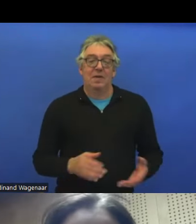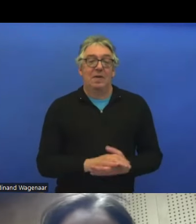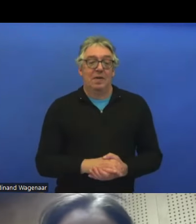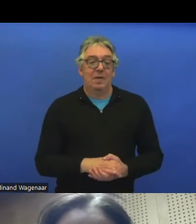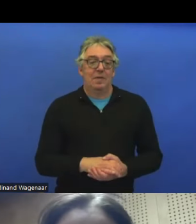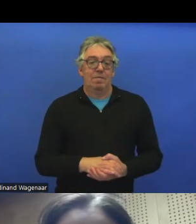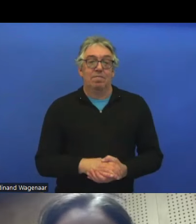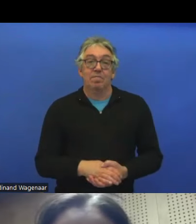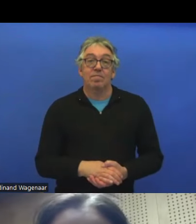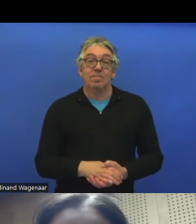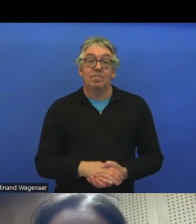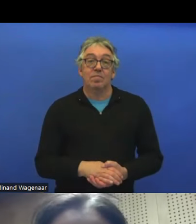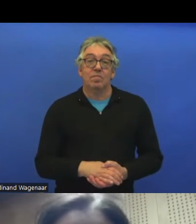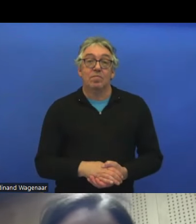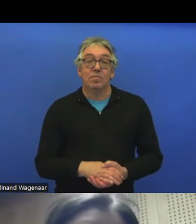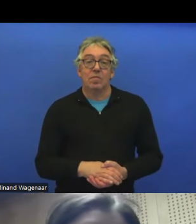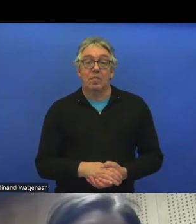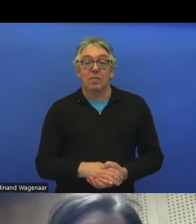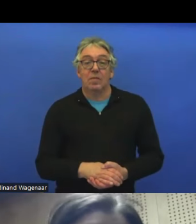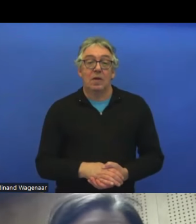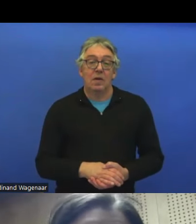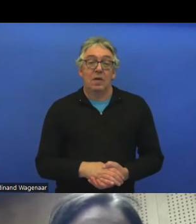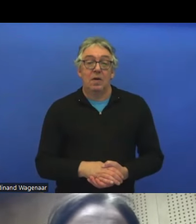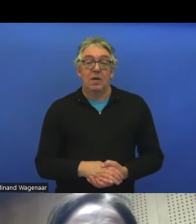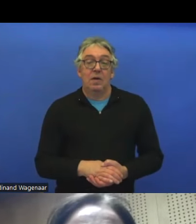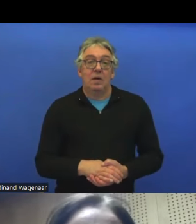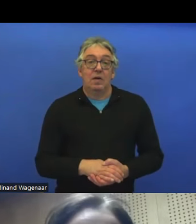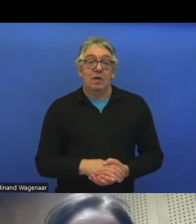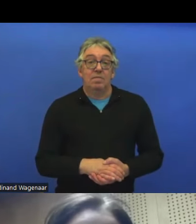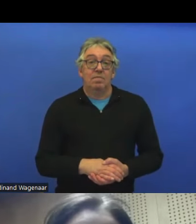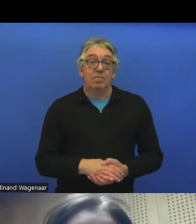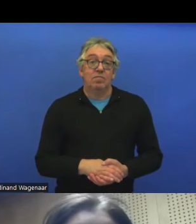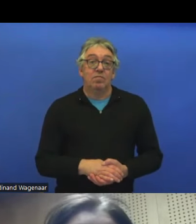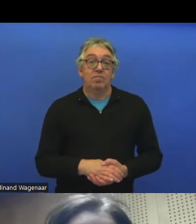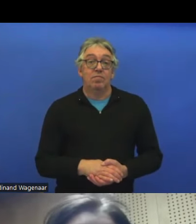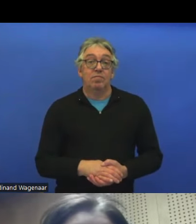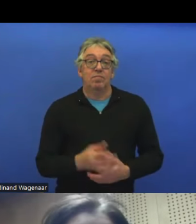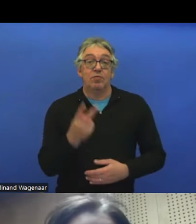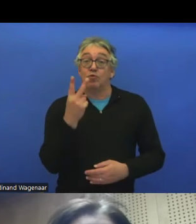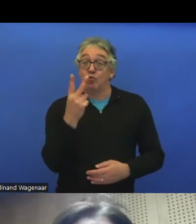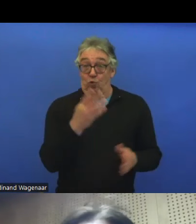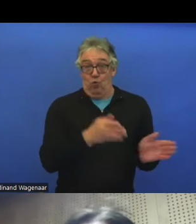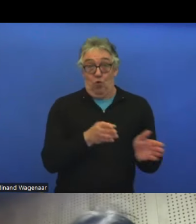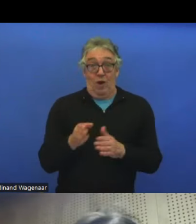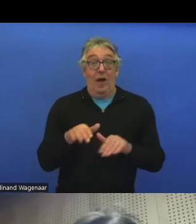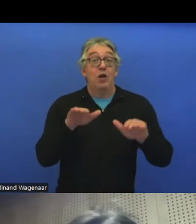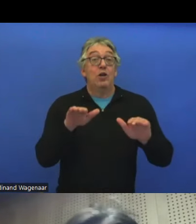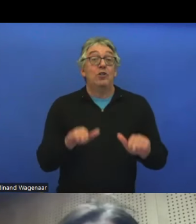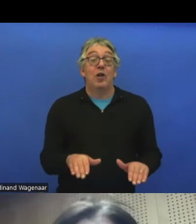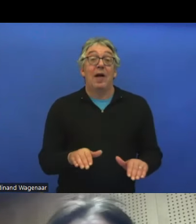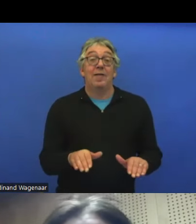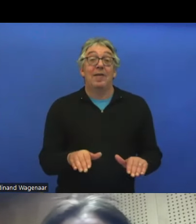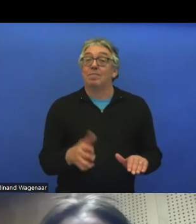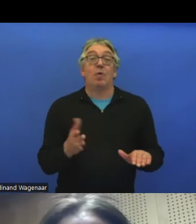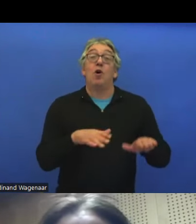child fall through the cracks. For instance, if a child is born in country